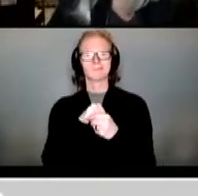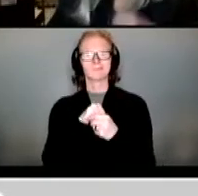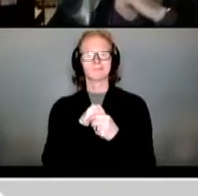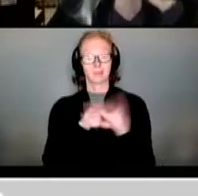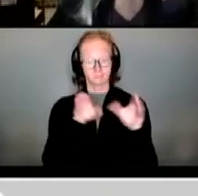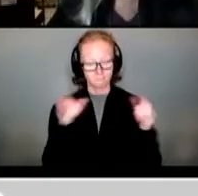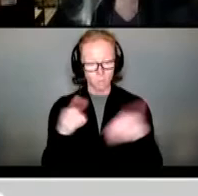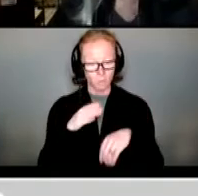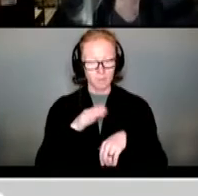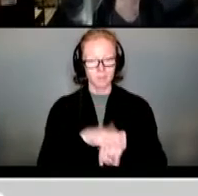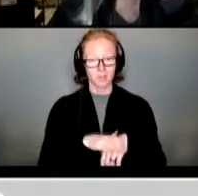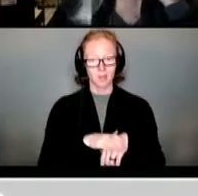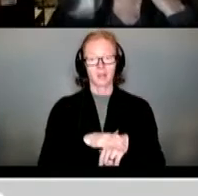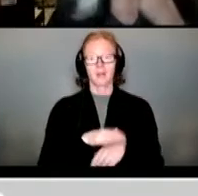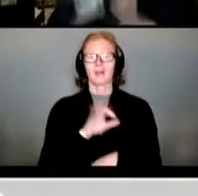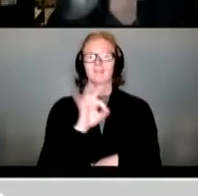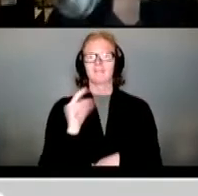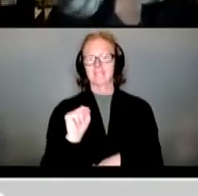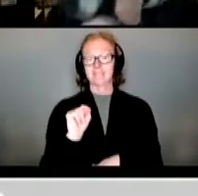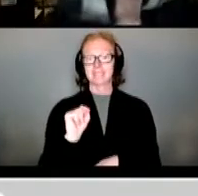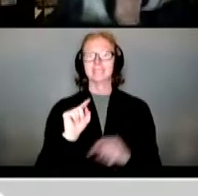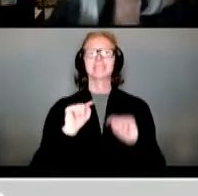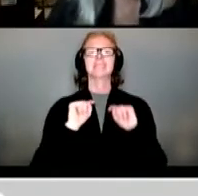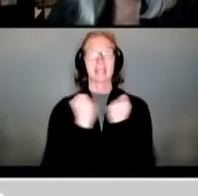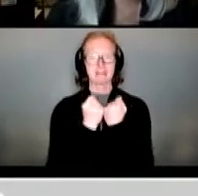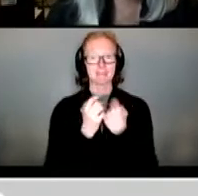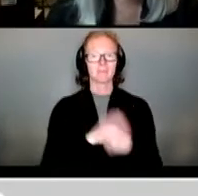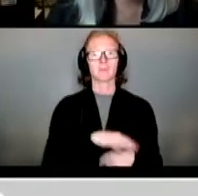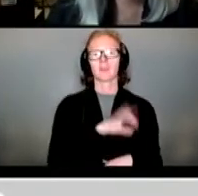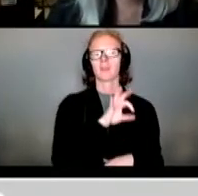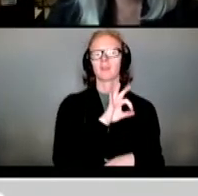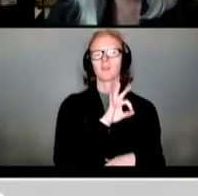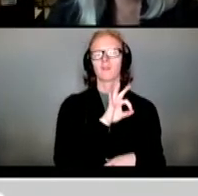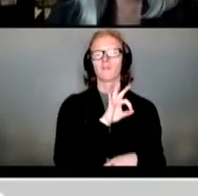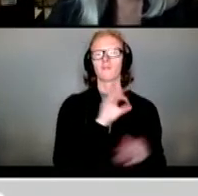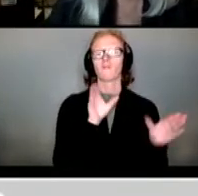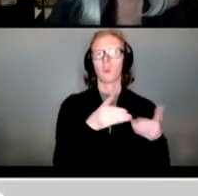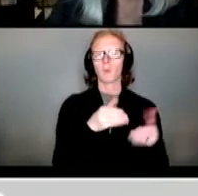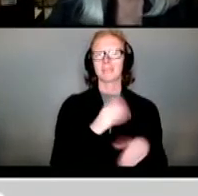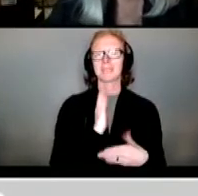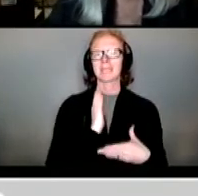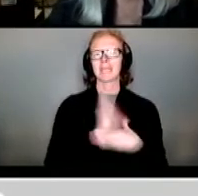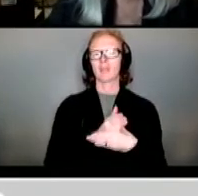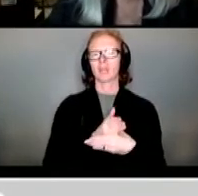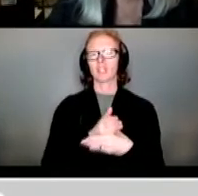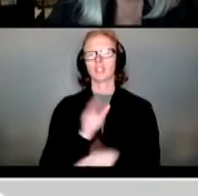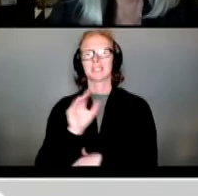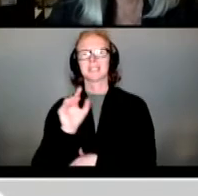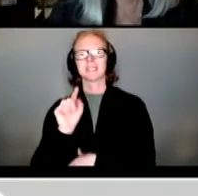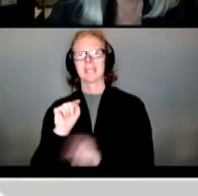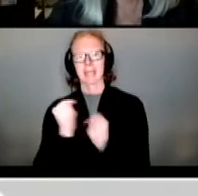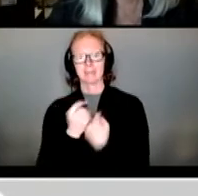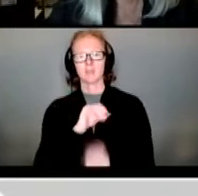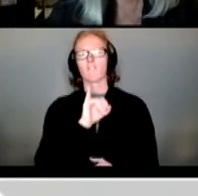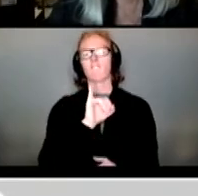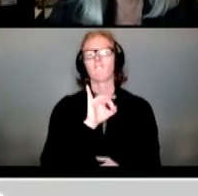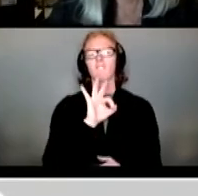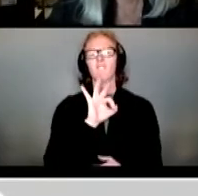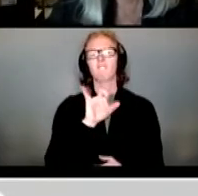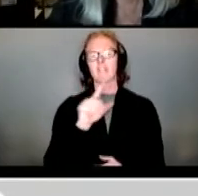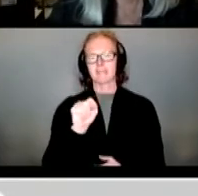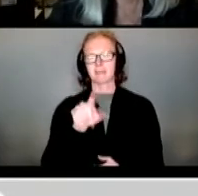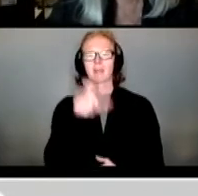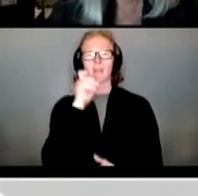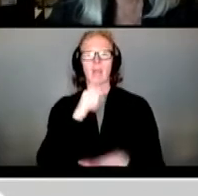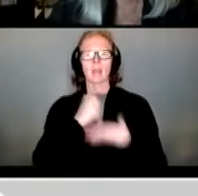Intervention Fit team, whose mission is to help end local gun violence. It's a diverse group.